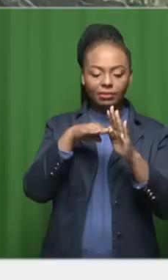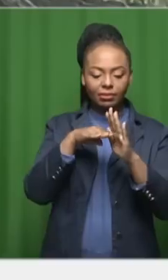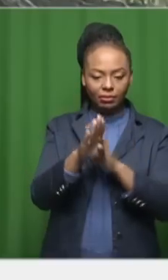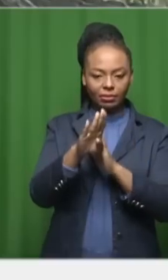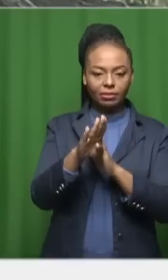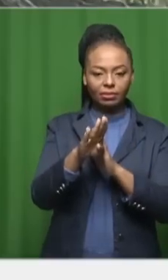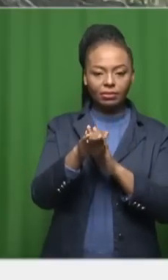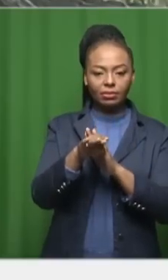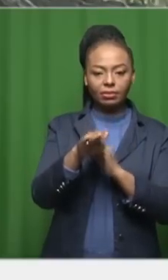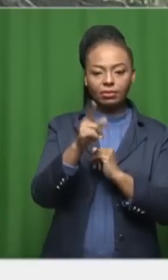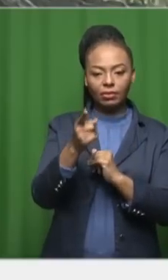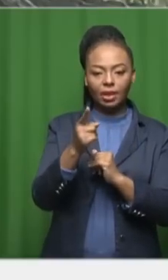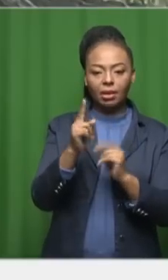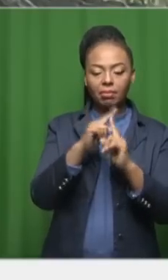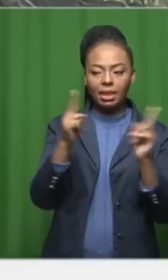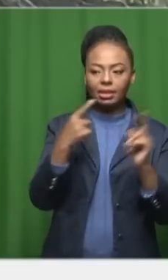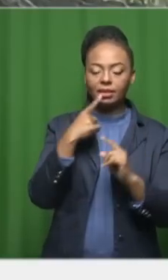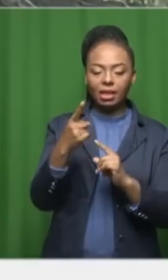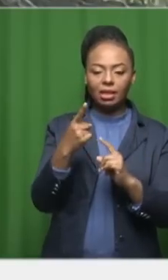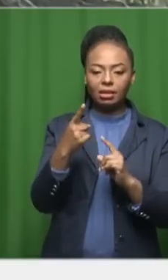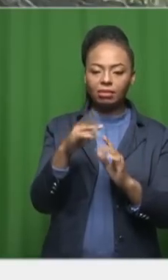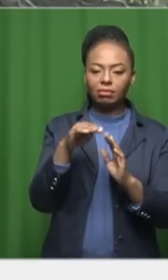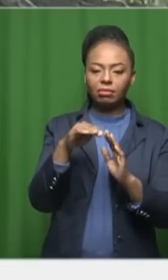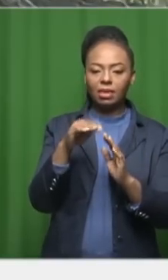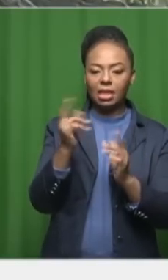the main drivers of this at this point?